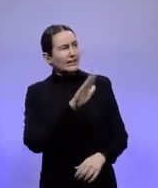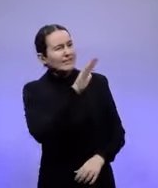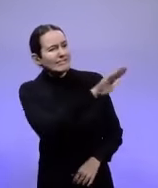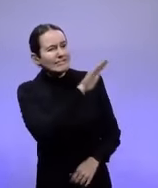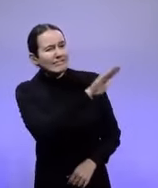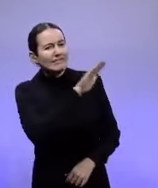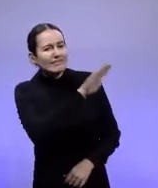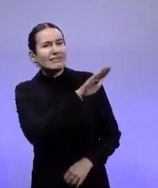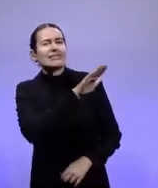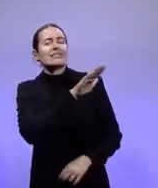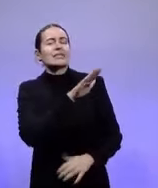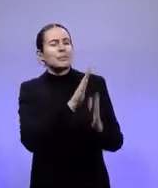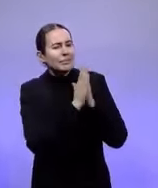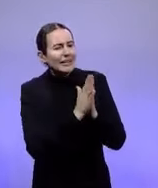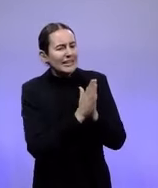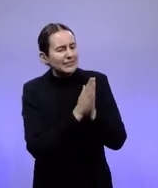Ukraine unconditionally.